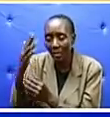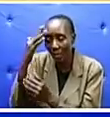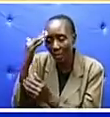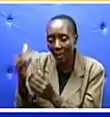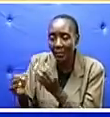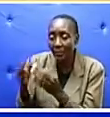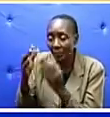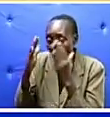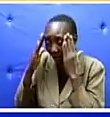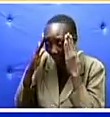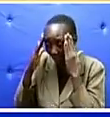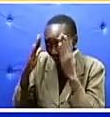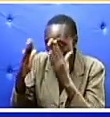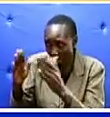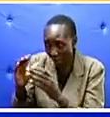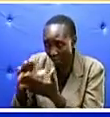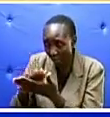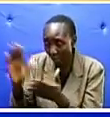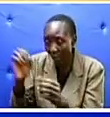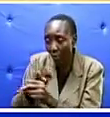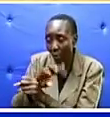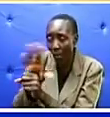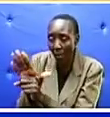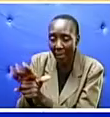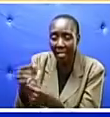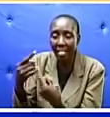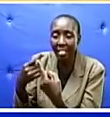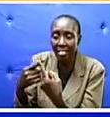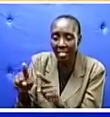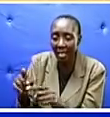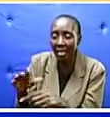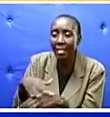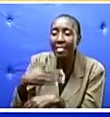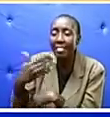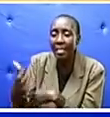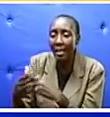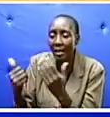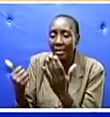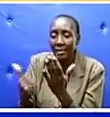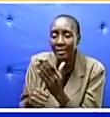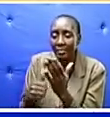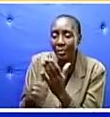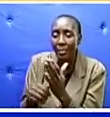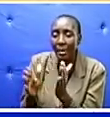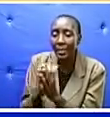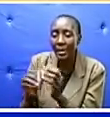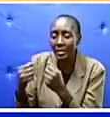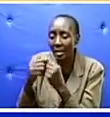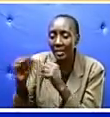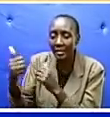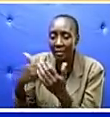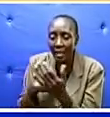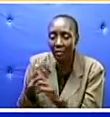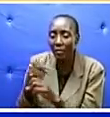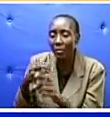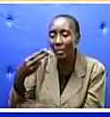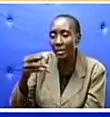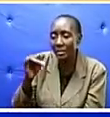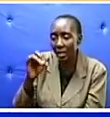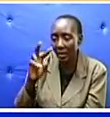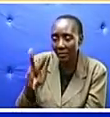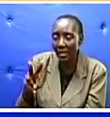you focus mostly on COVID-19, we'll have another disaster on HIV. Mm-hmm. So let us work together, even in another facility, because I